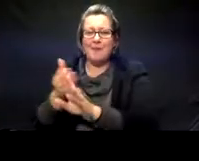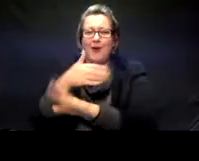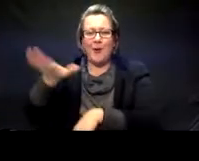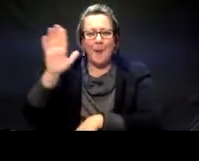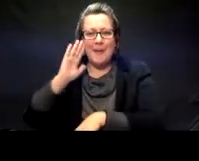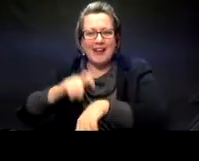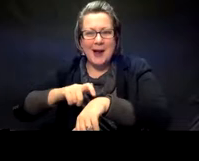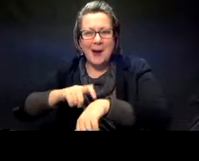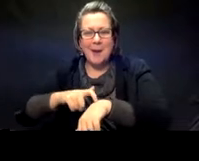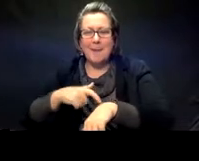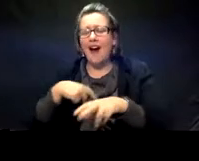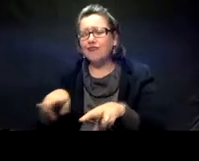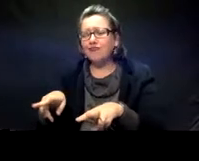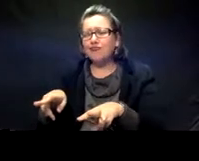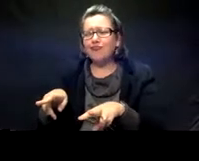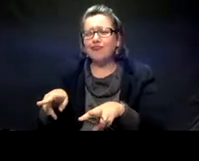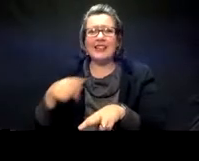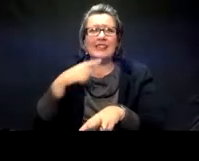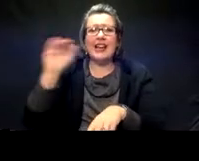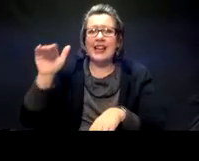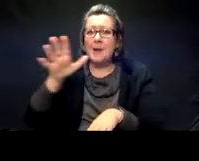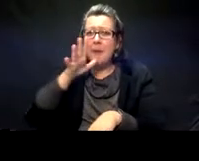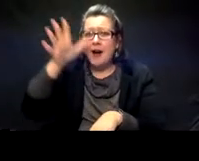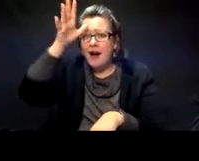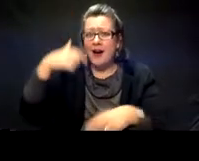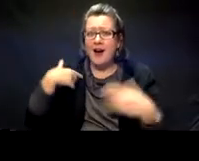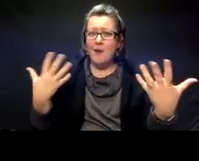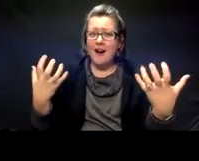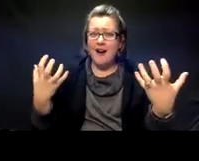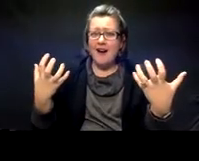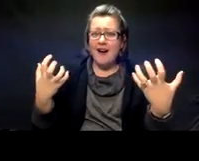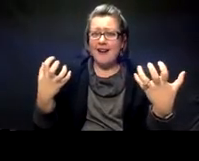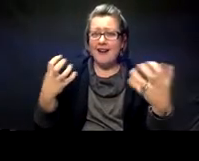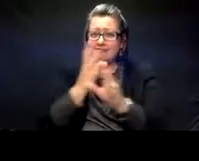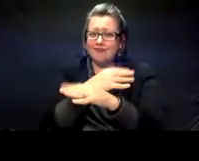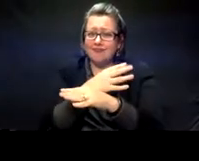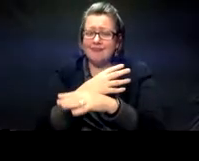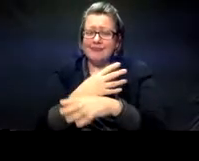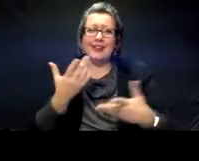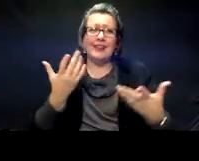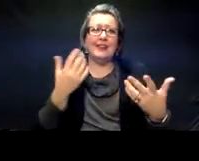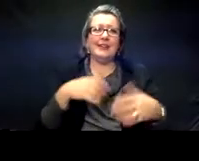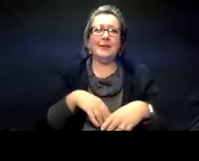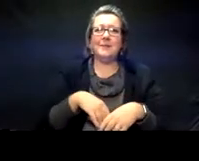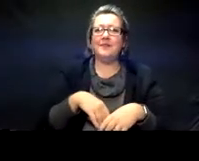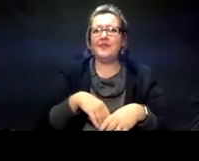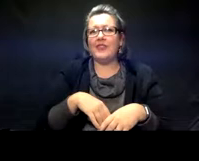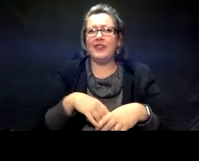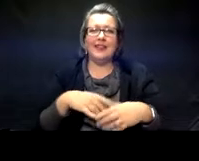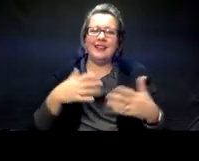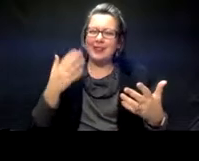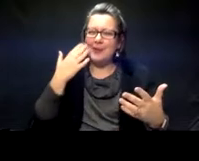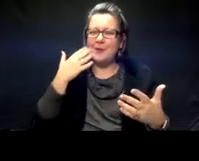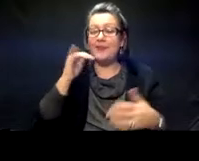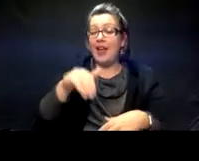and talked. They ended up talking every night before the student went to bed, and said, hey, mom, and I want to talk to mom and dad on the video